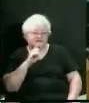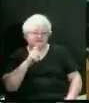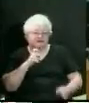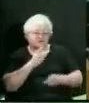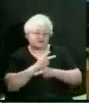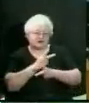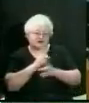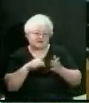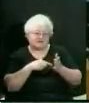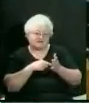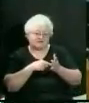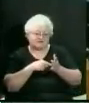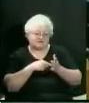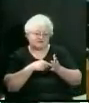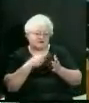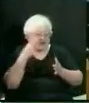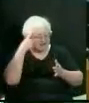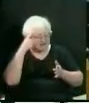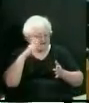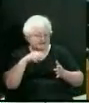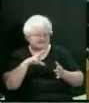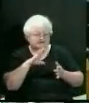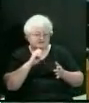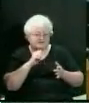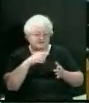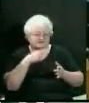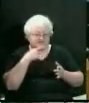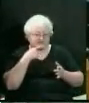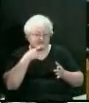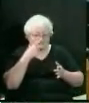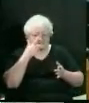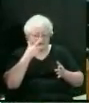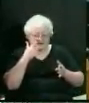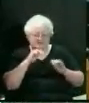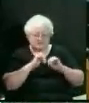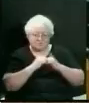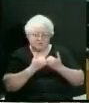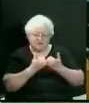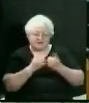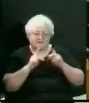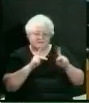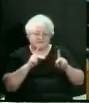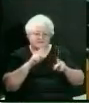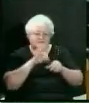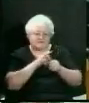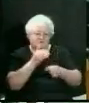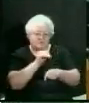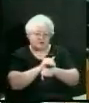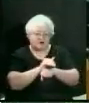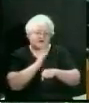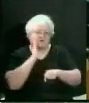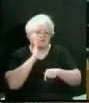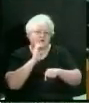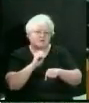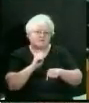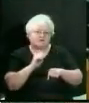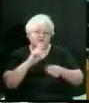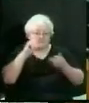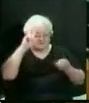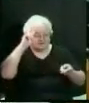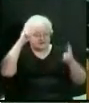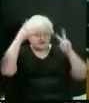we need to go on, but I do think that this needs to be said, because the way that people vote tonight can be completely